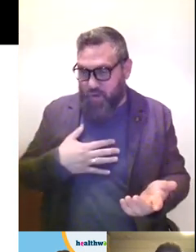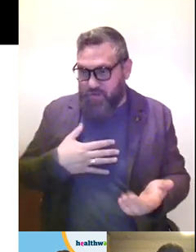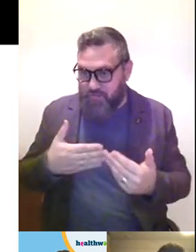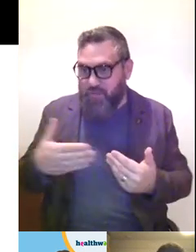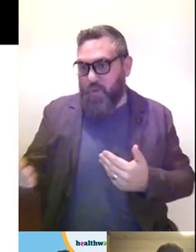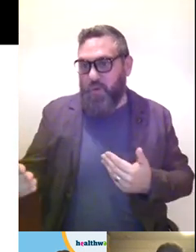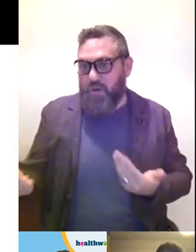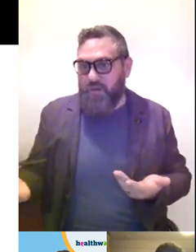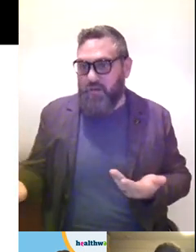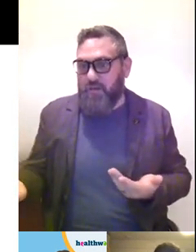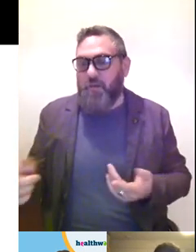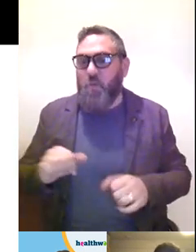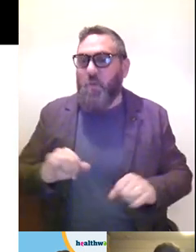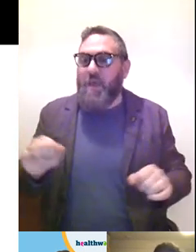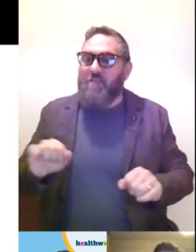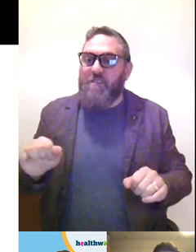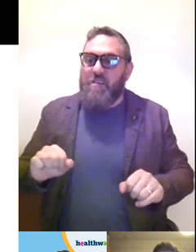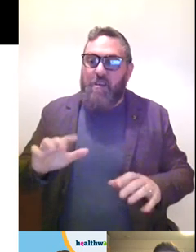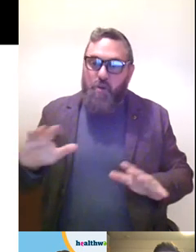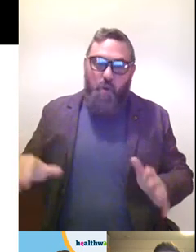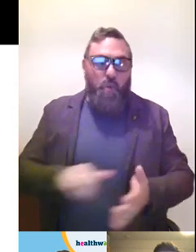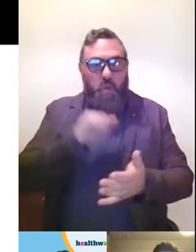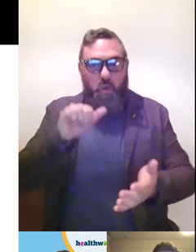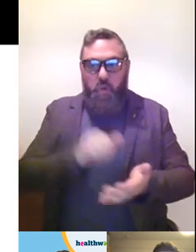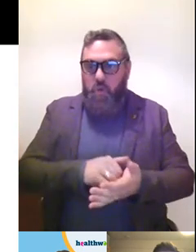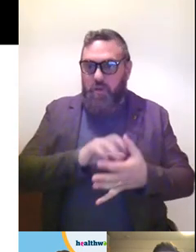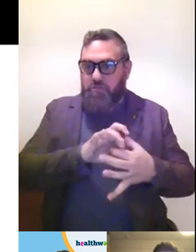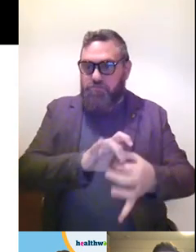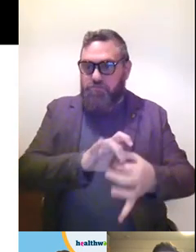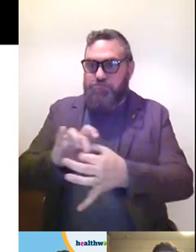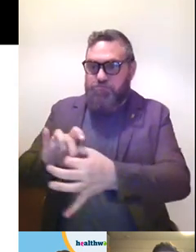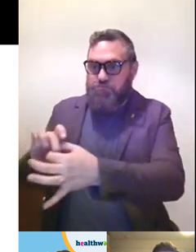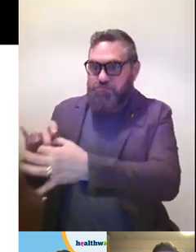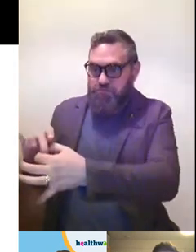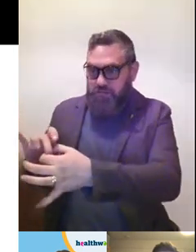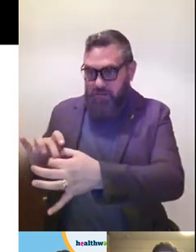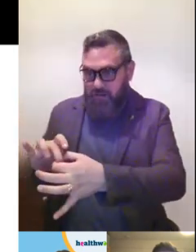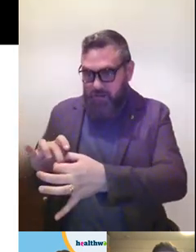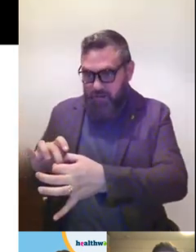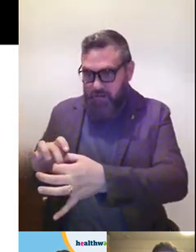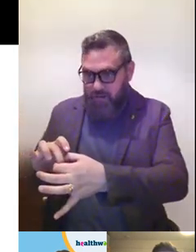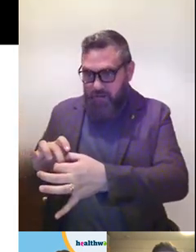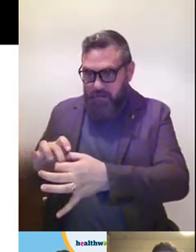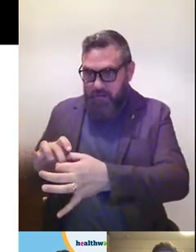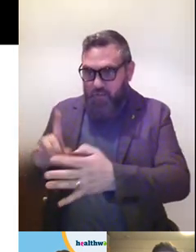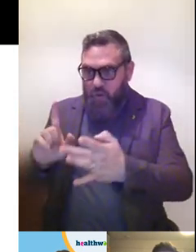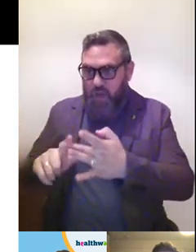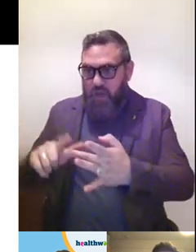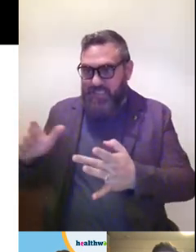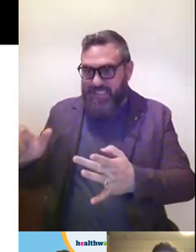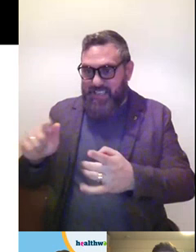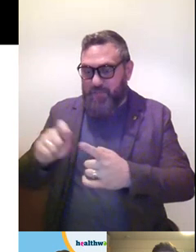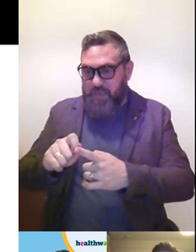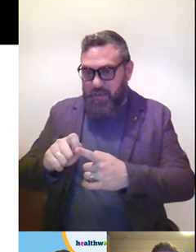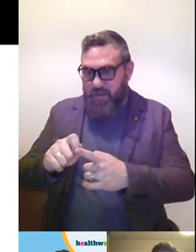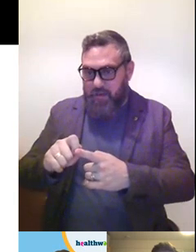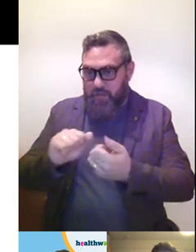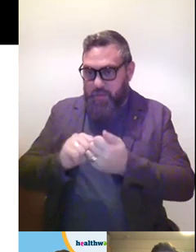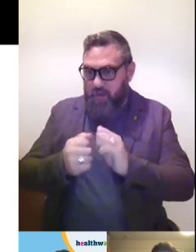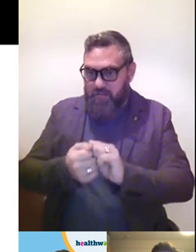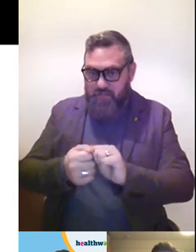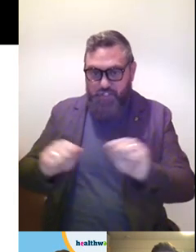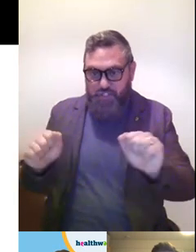And we haven't yet got all of the engagement mechanisms that exist across the ICP partners sort of fully